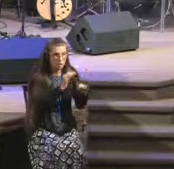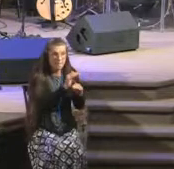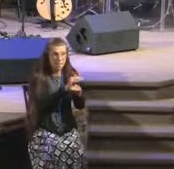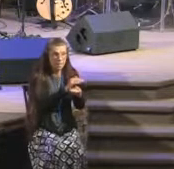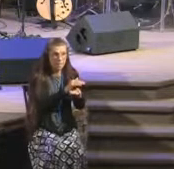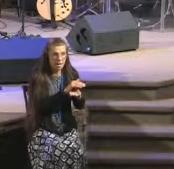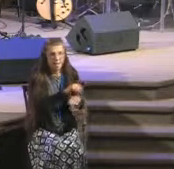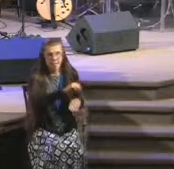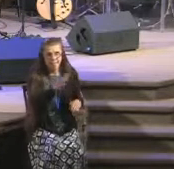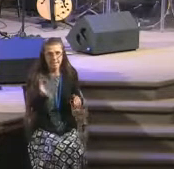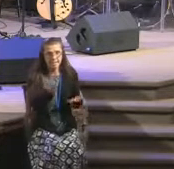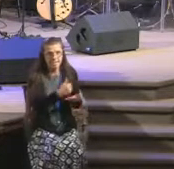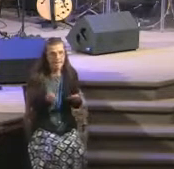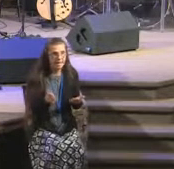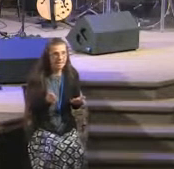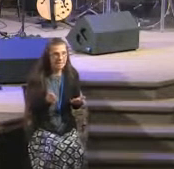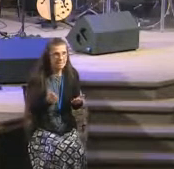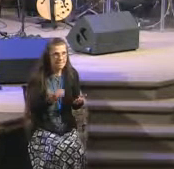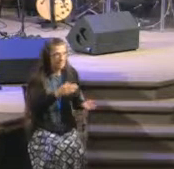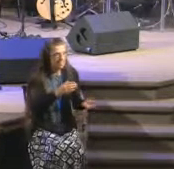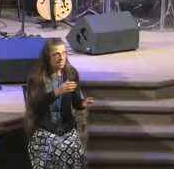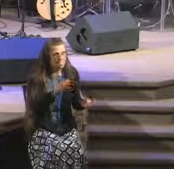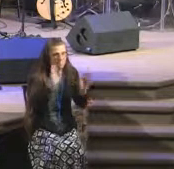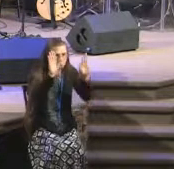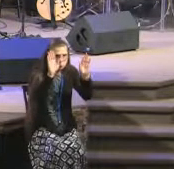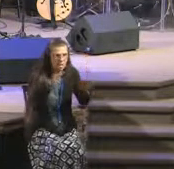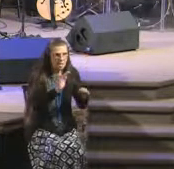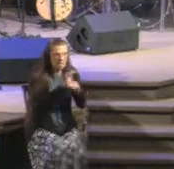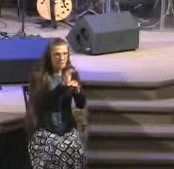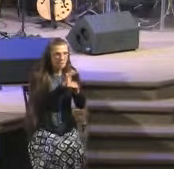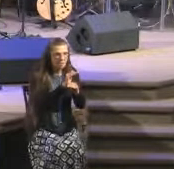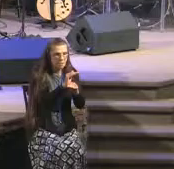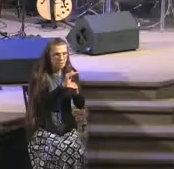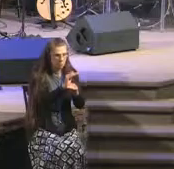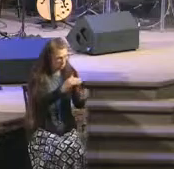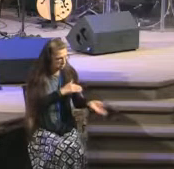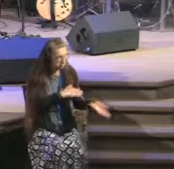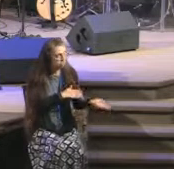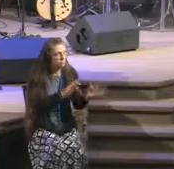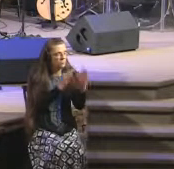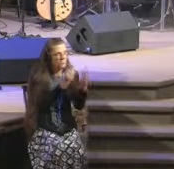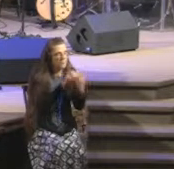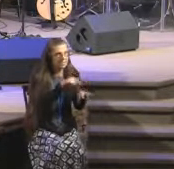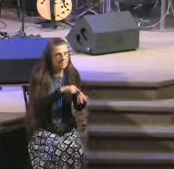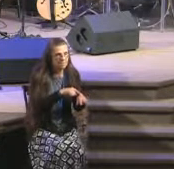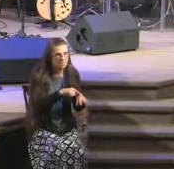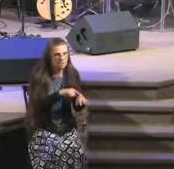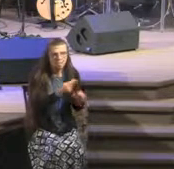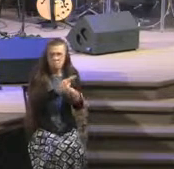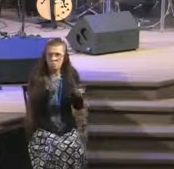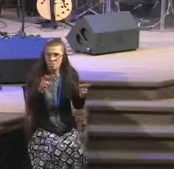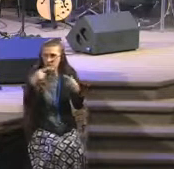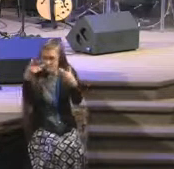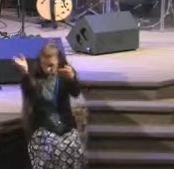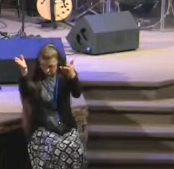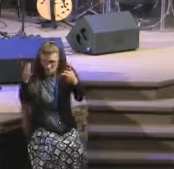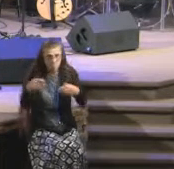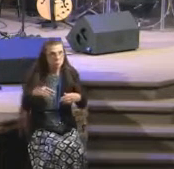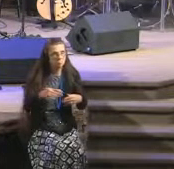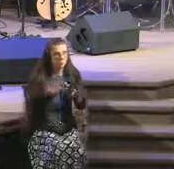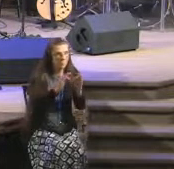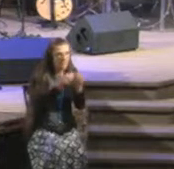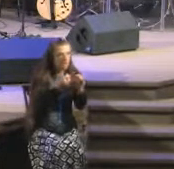take Sunday evening to be family time. Go, if a church is having a singing, go to their singing. If they're having a revival, go to their revival. Go